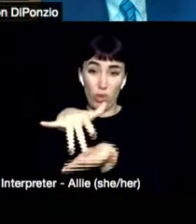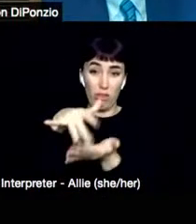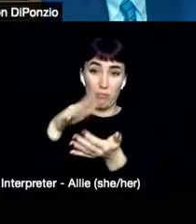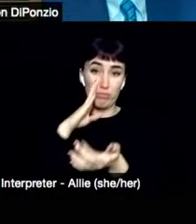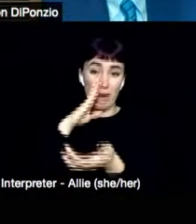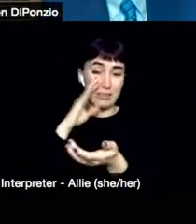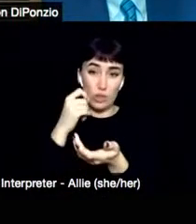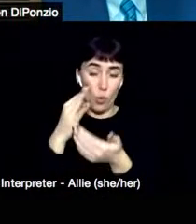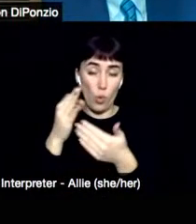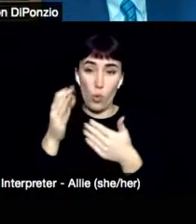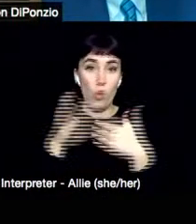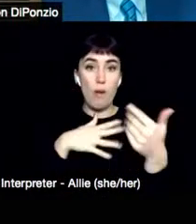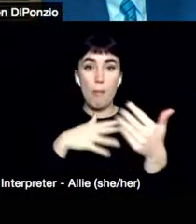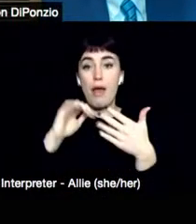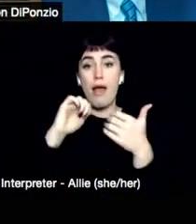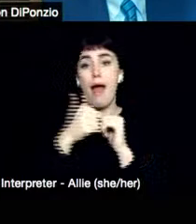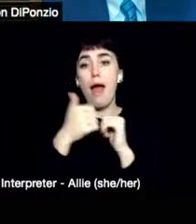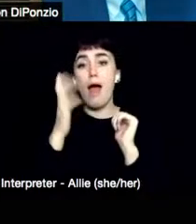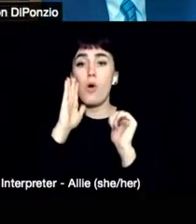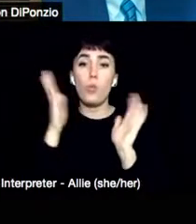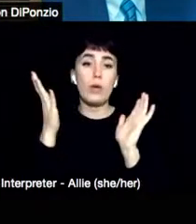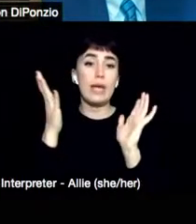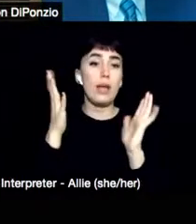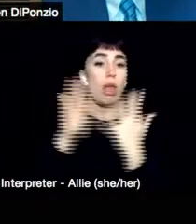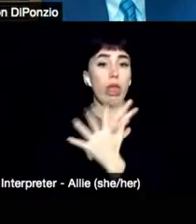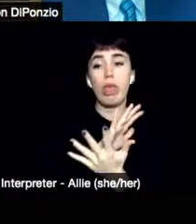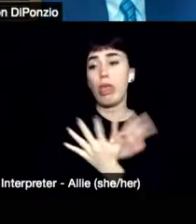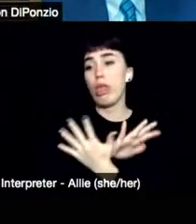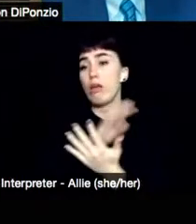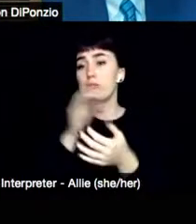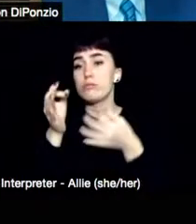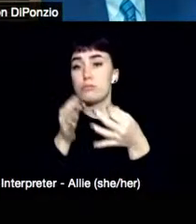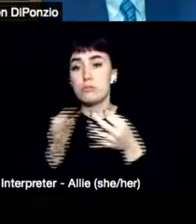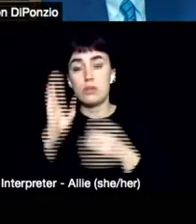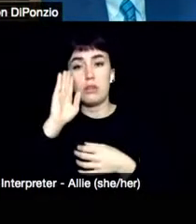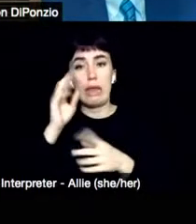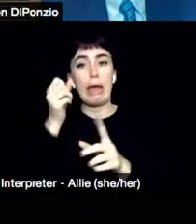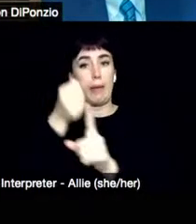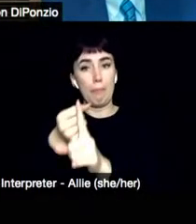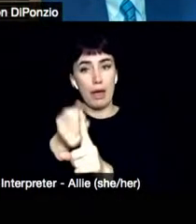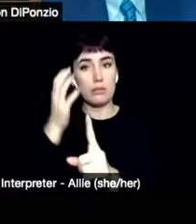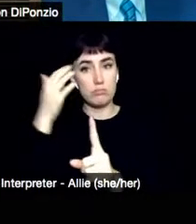we circumscribe them, are going to be